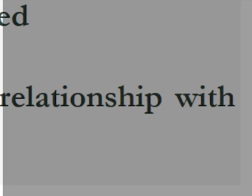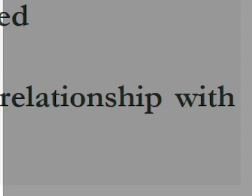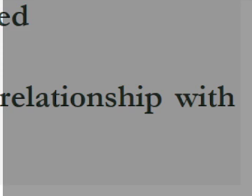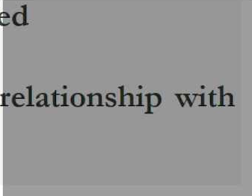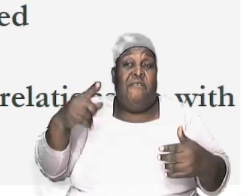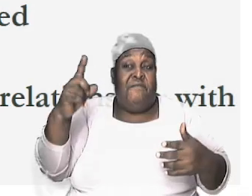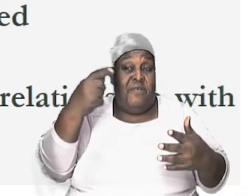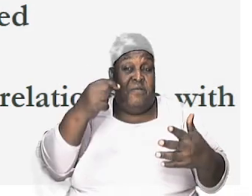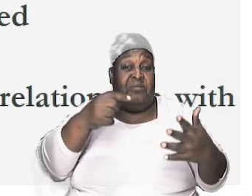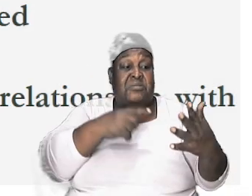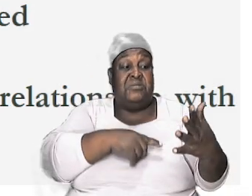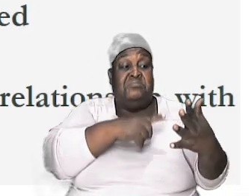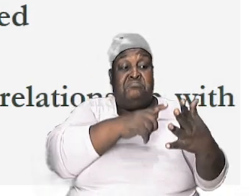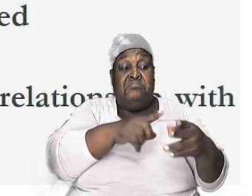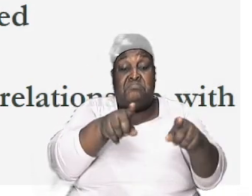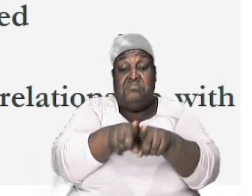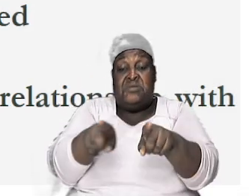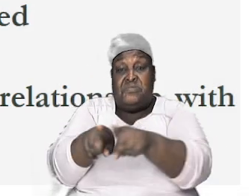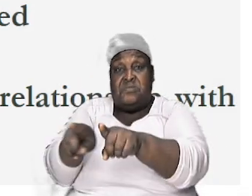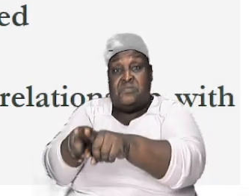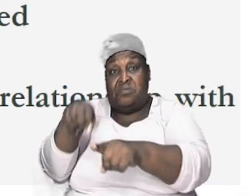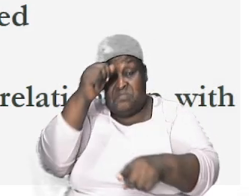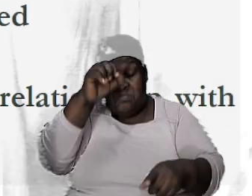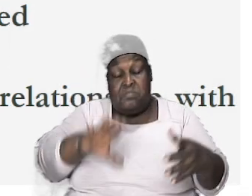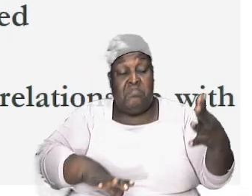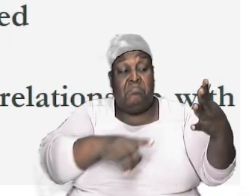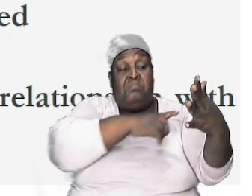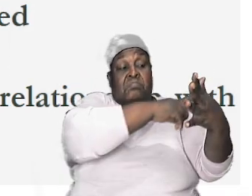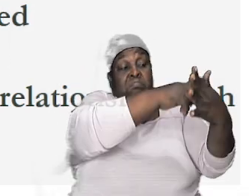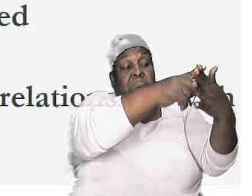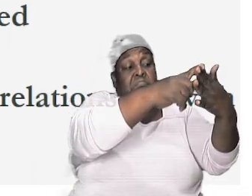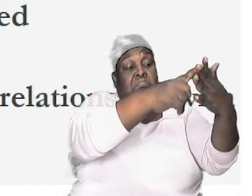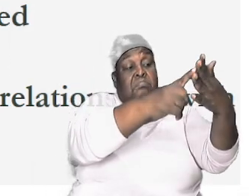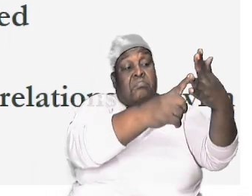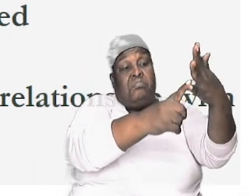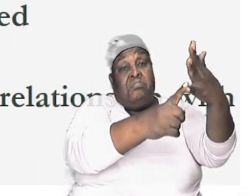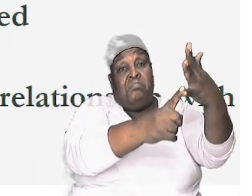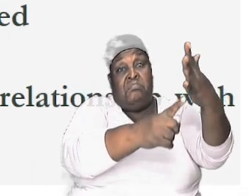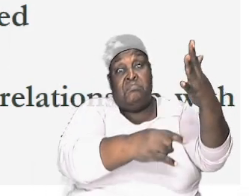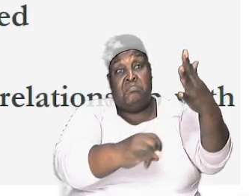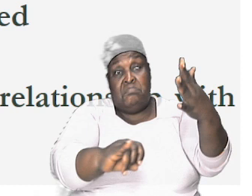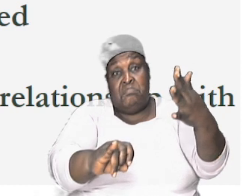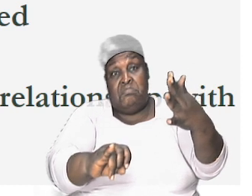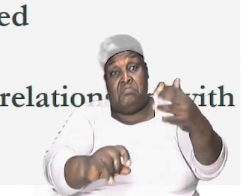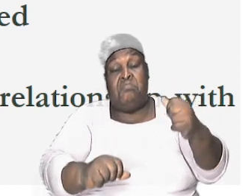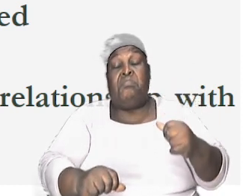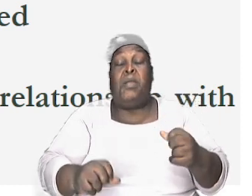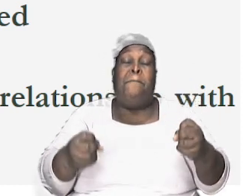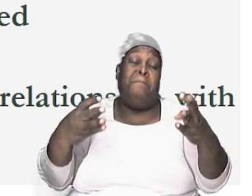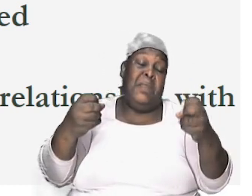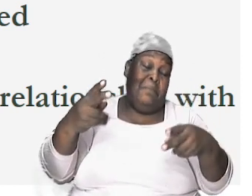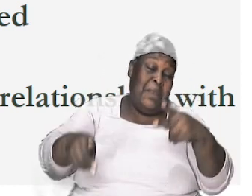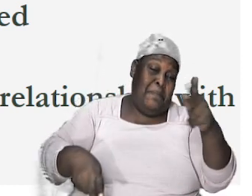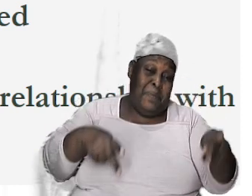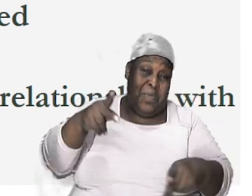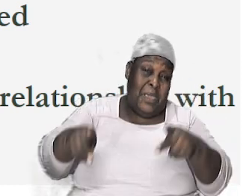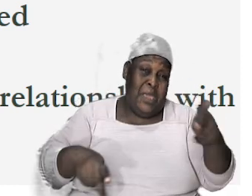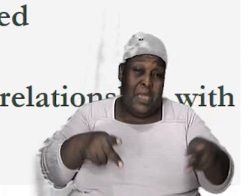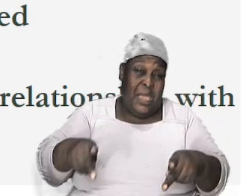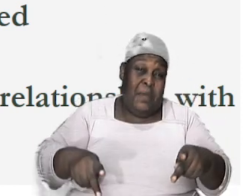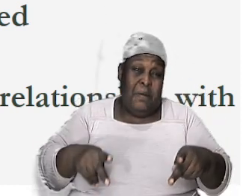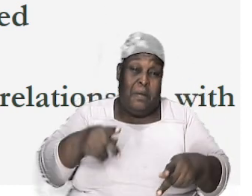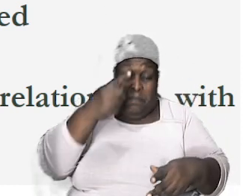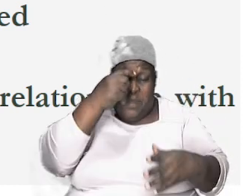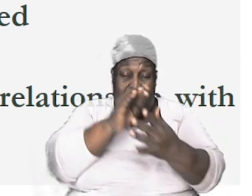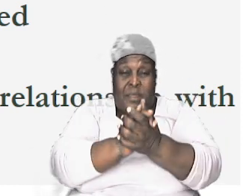in a fruitless search for happiness. You know, a lot of people believe that they can get happy